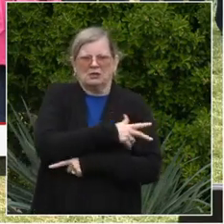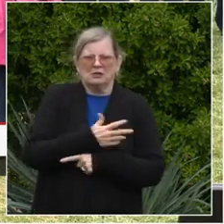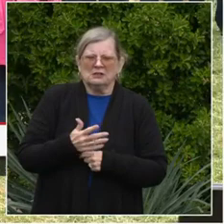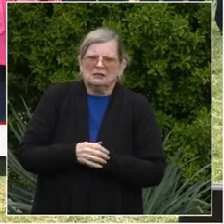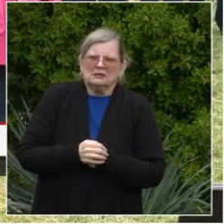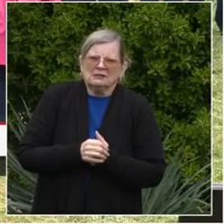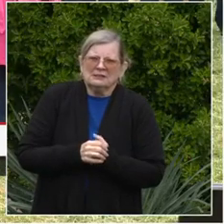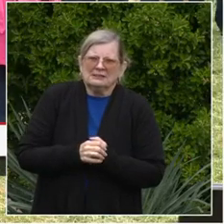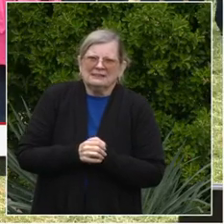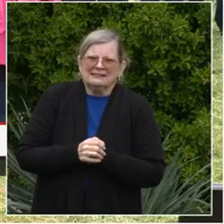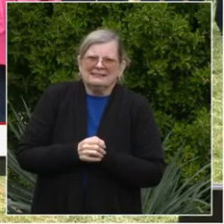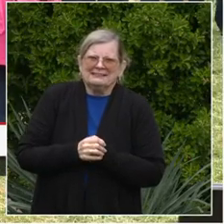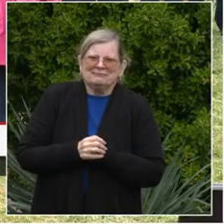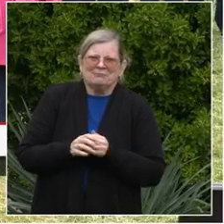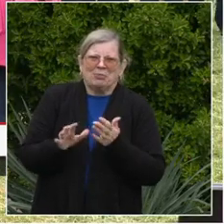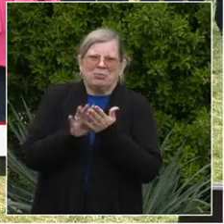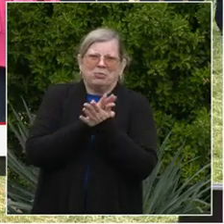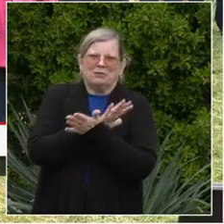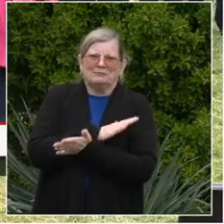go over a second.